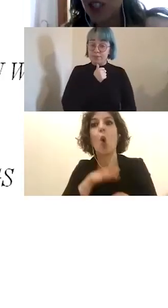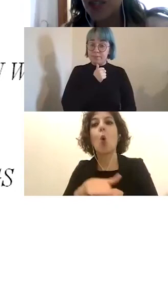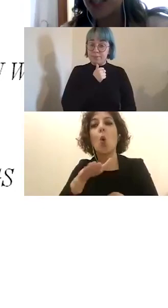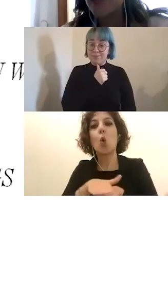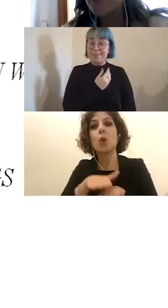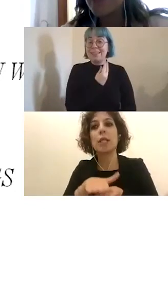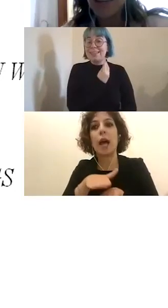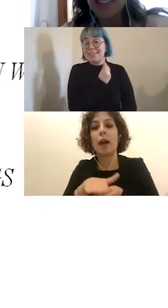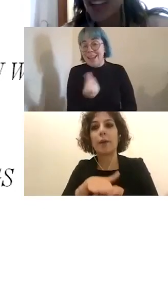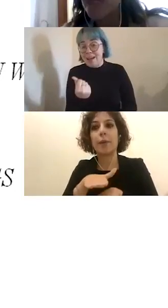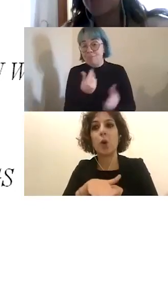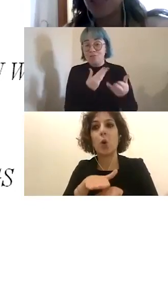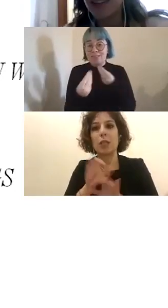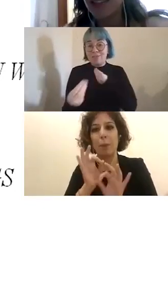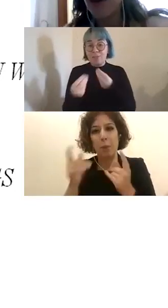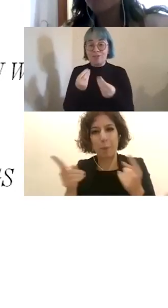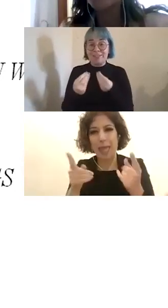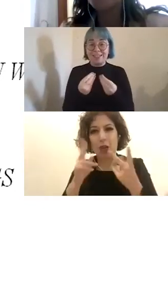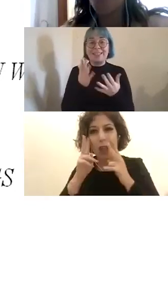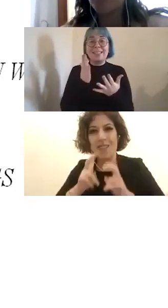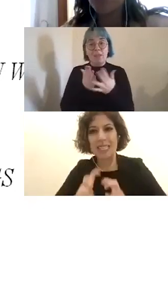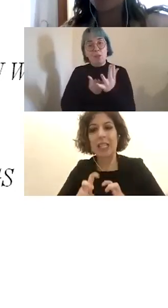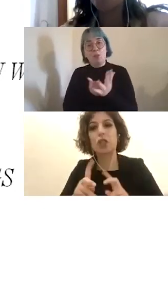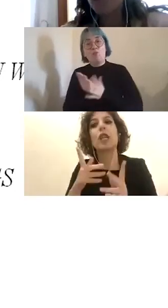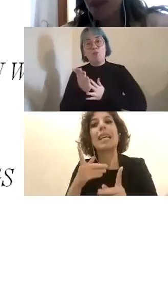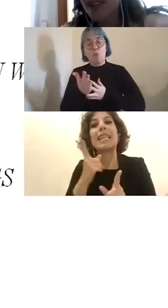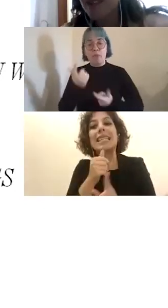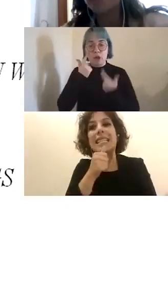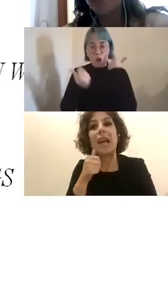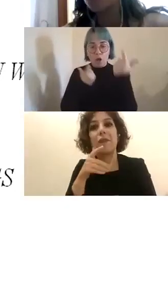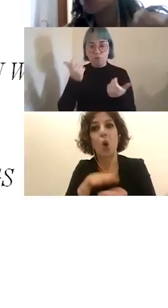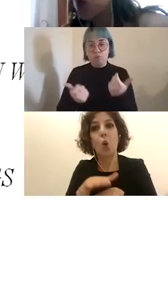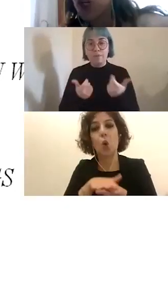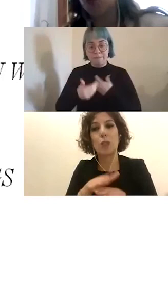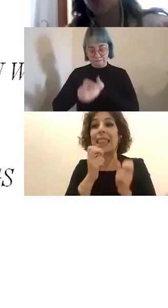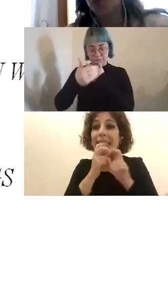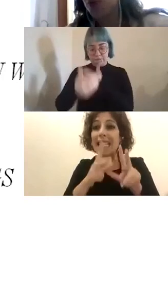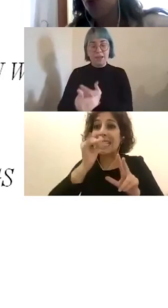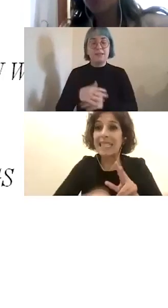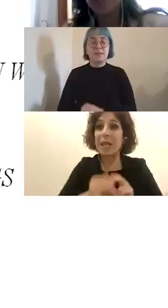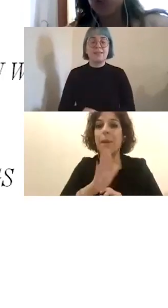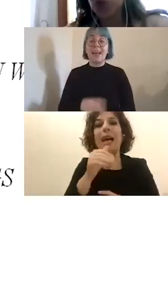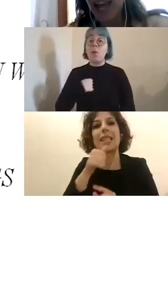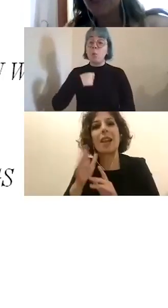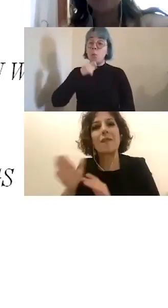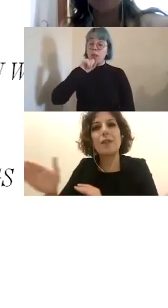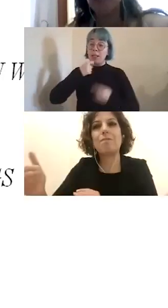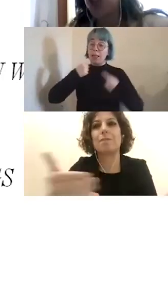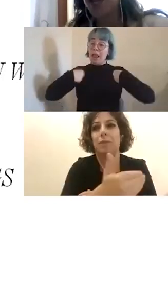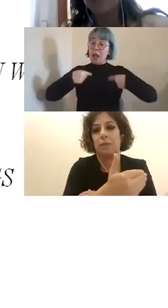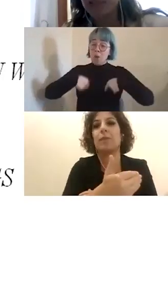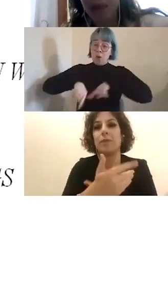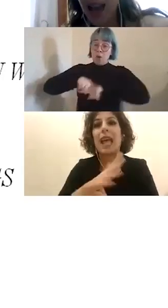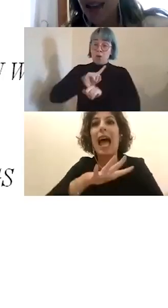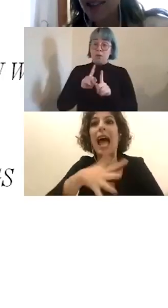some resources, especially during the inquiry phase, that can allow us